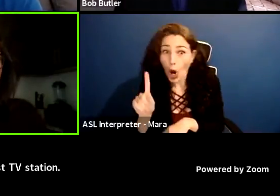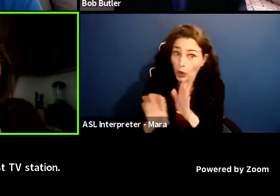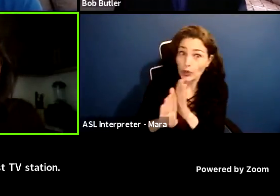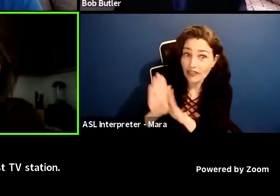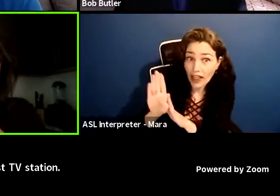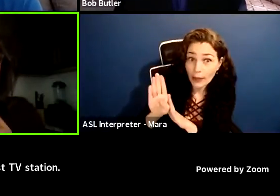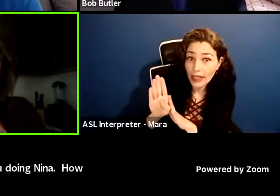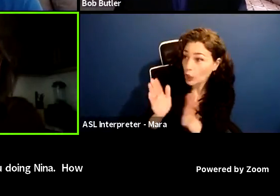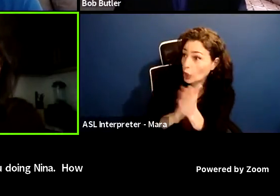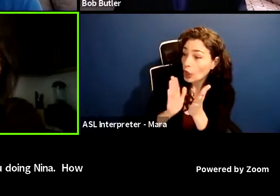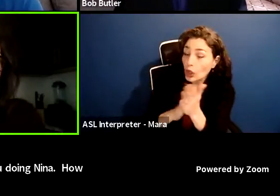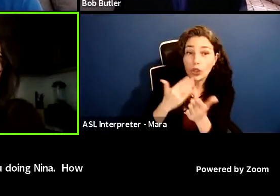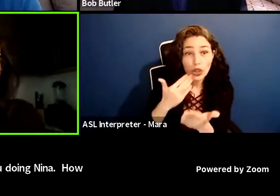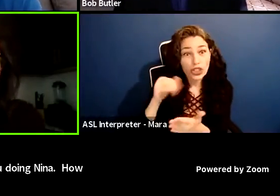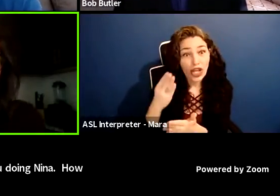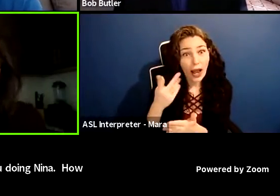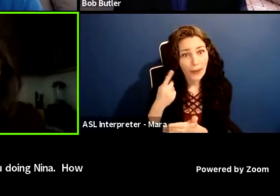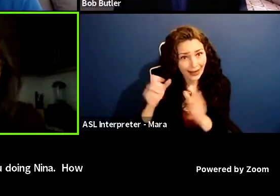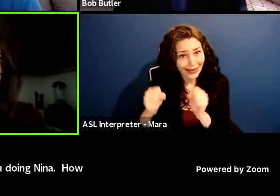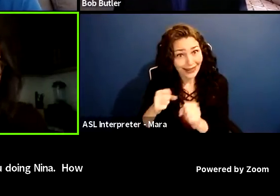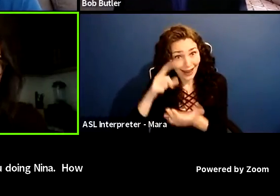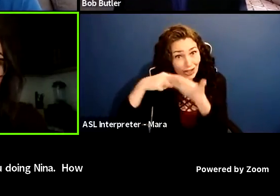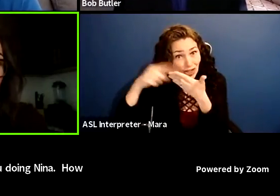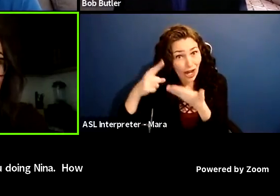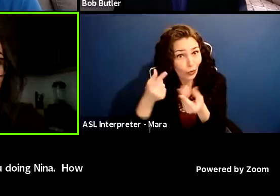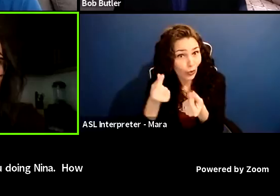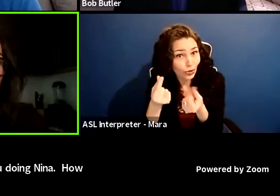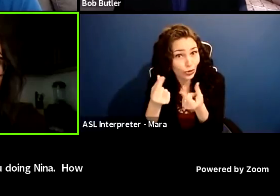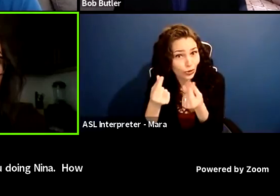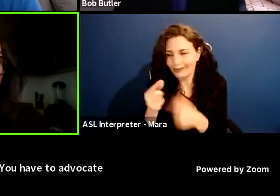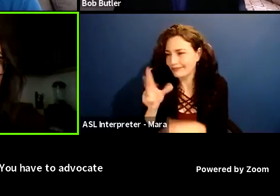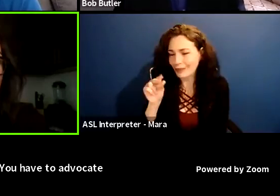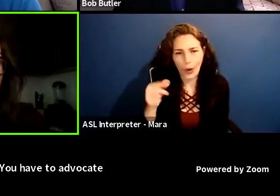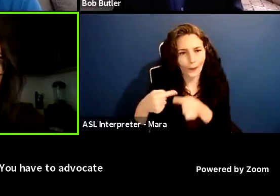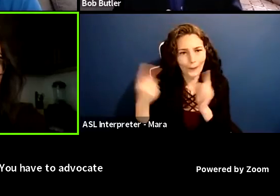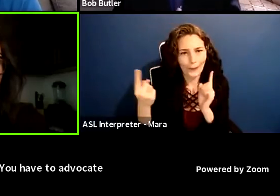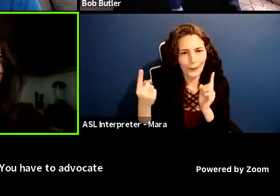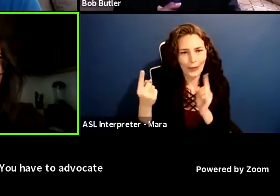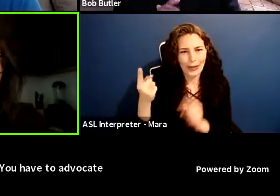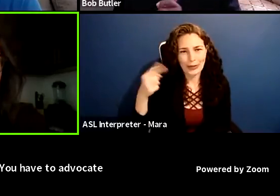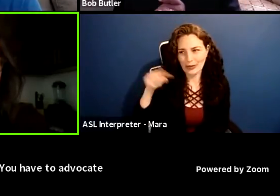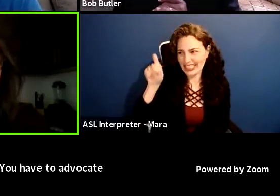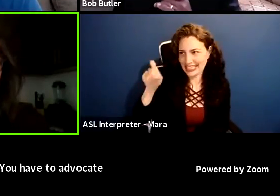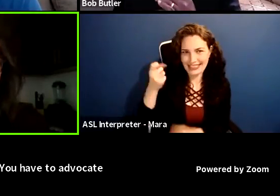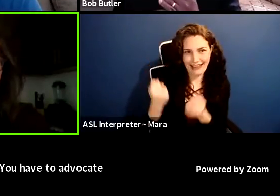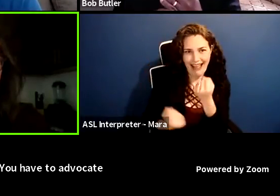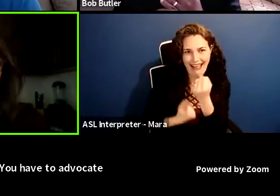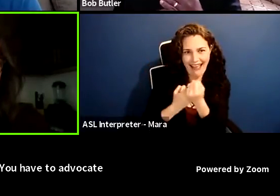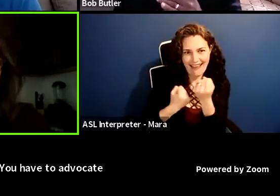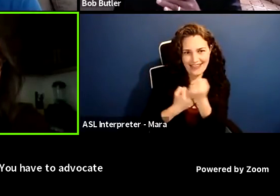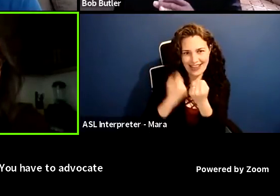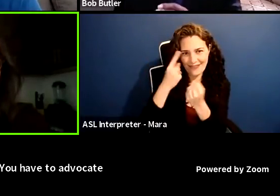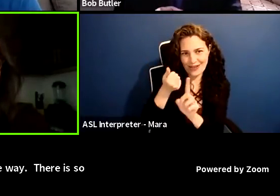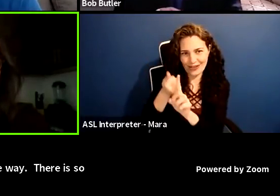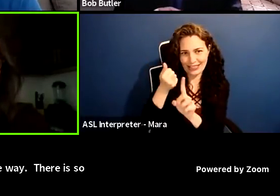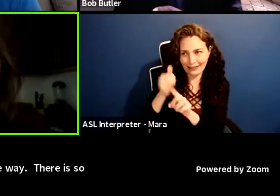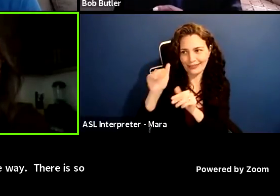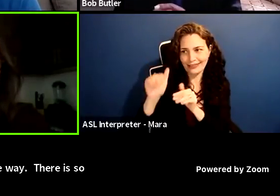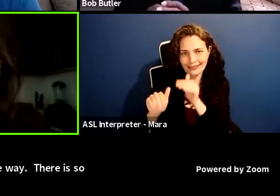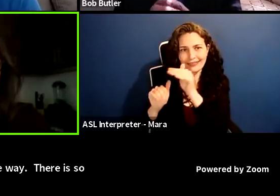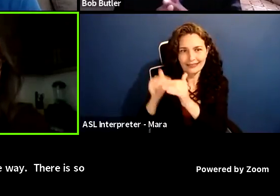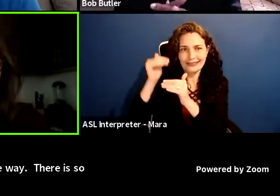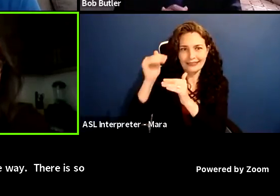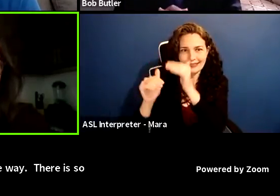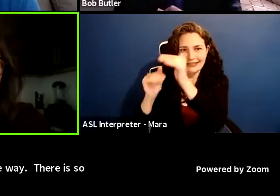to advocate for yourself, really every step of the way. So there are so many lessons to be learned. But yeah, I definitely think that if